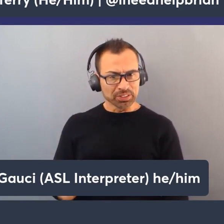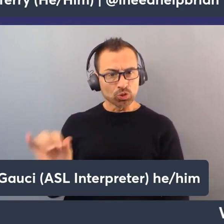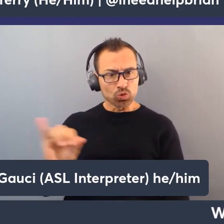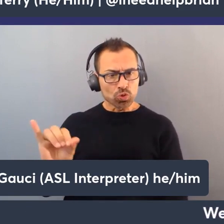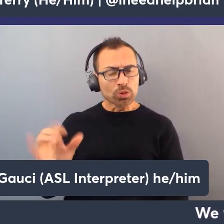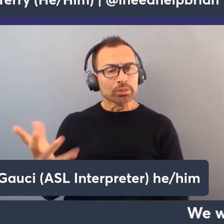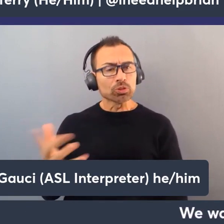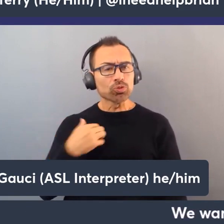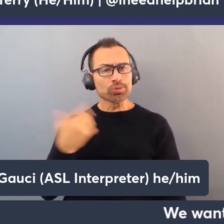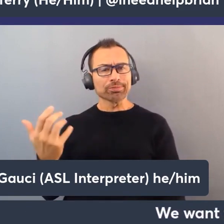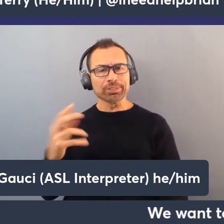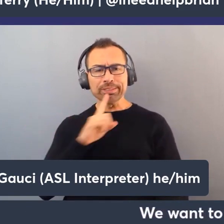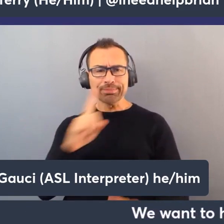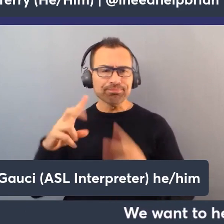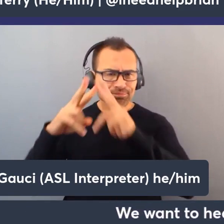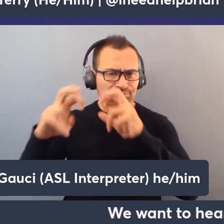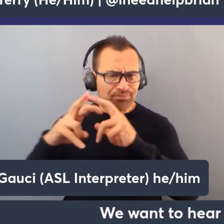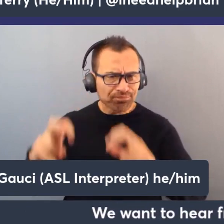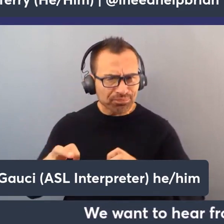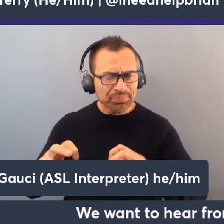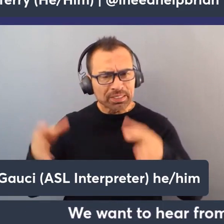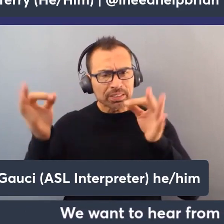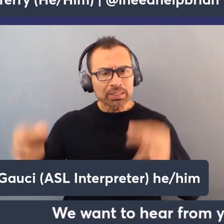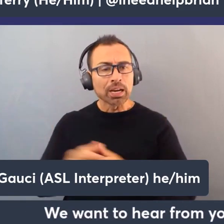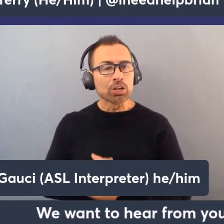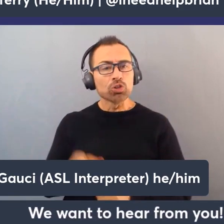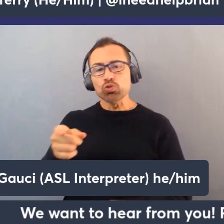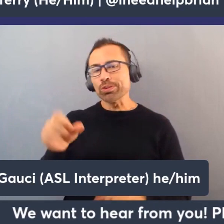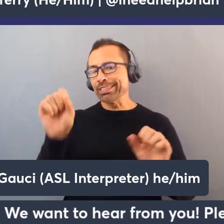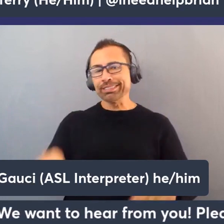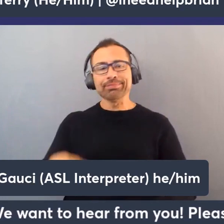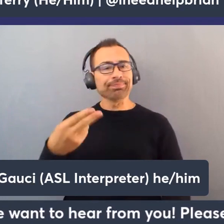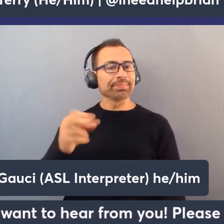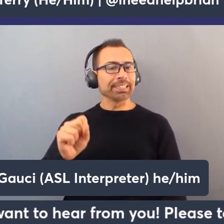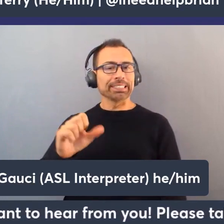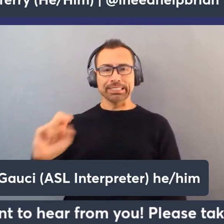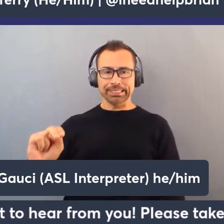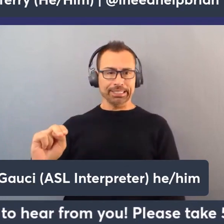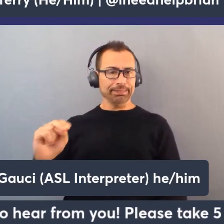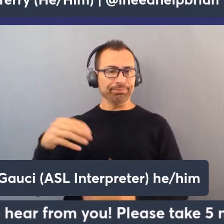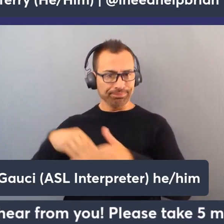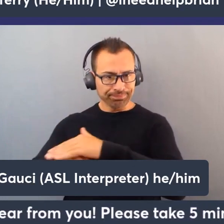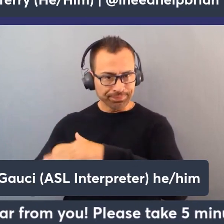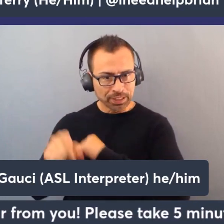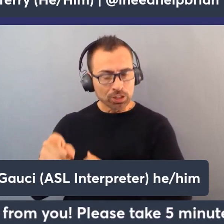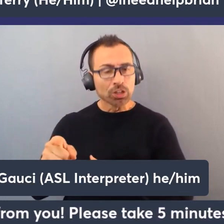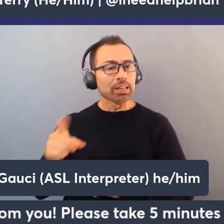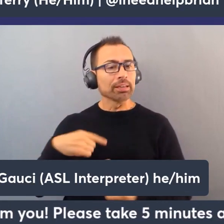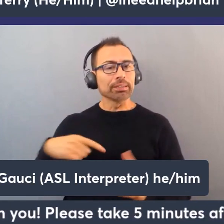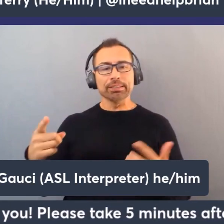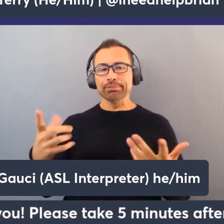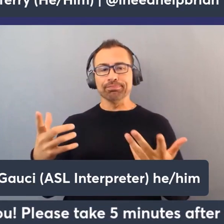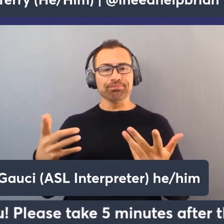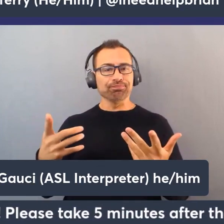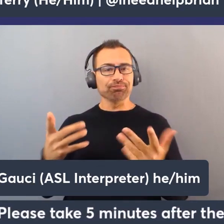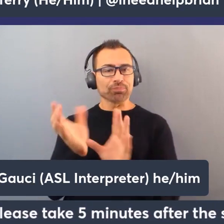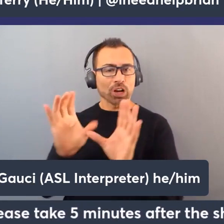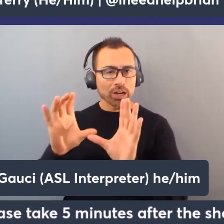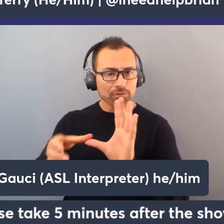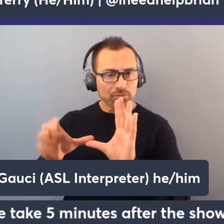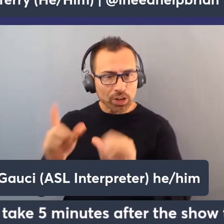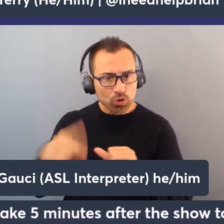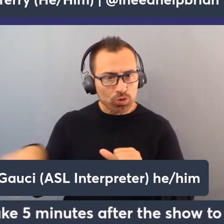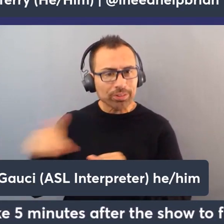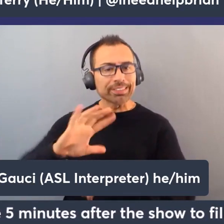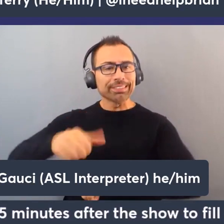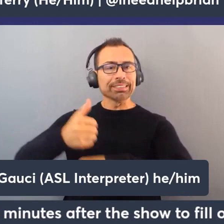can, SSH in to any of those instances, configure them, install your own software. But that can be a little bit